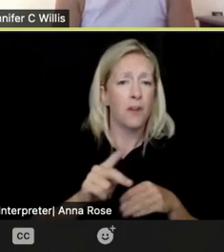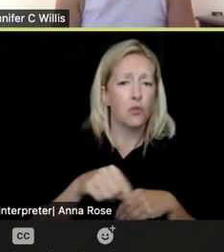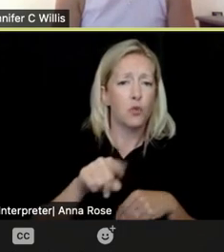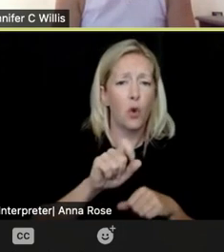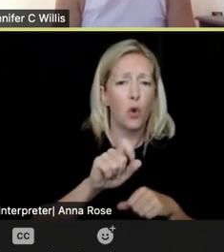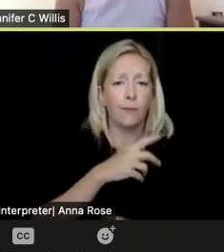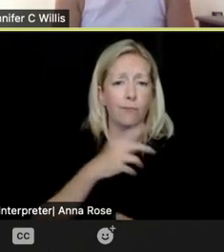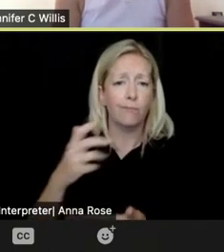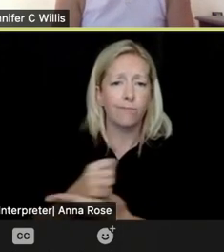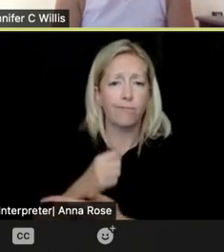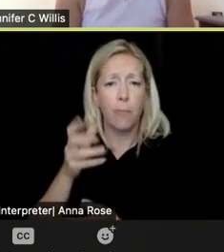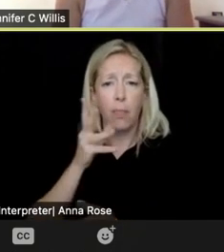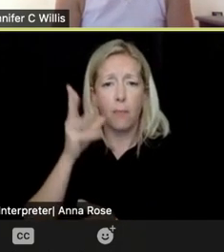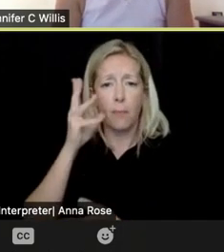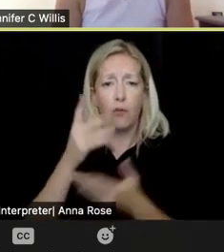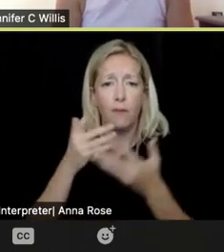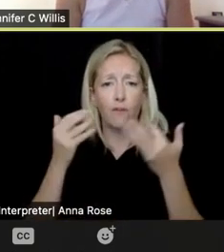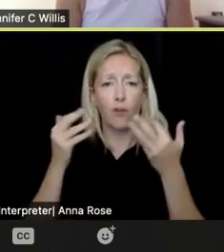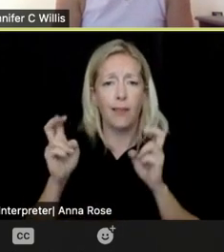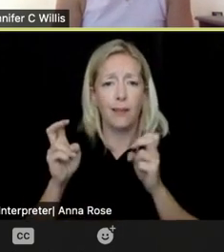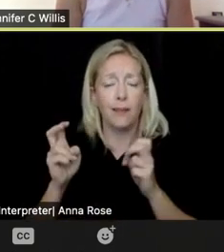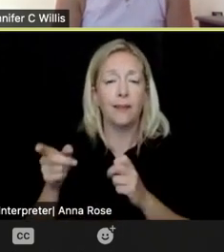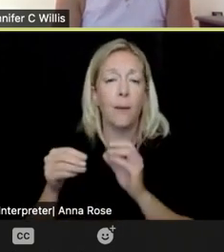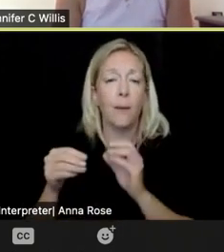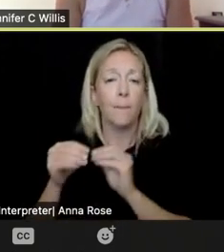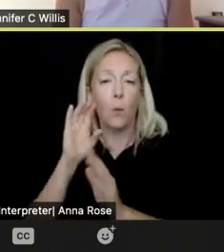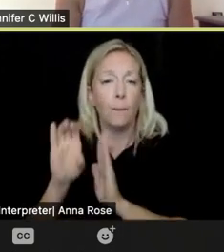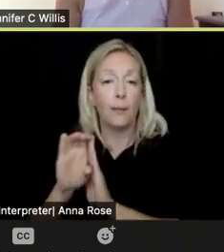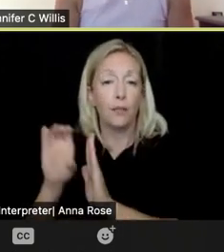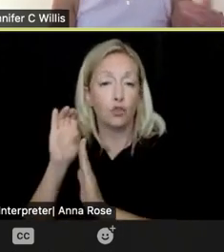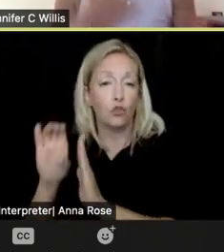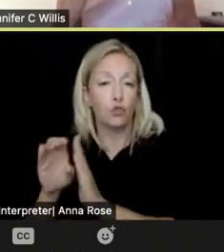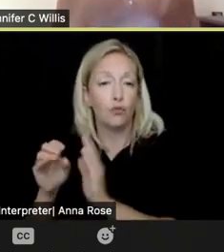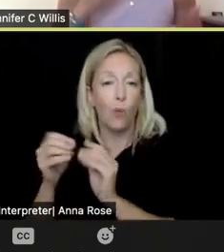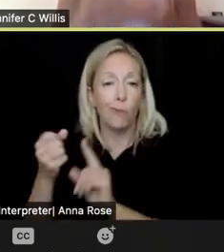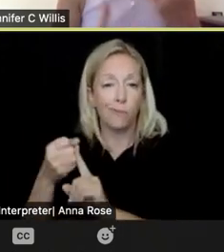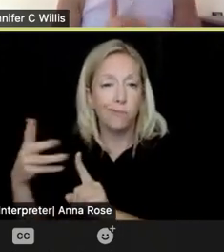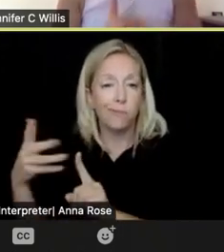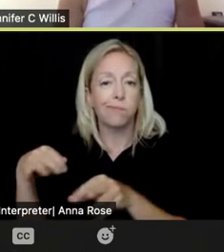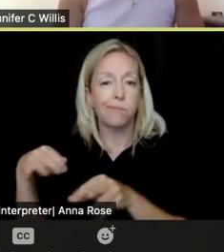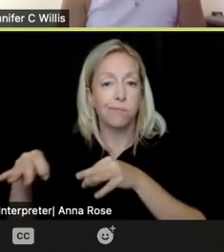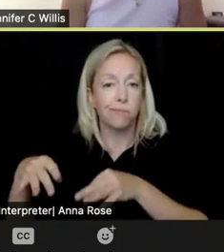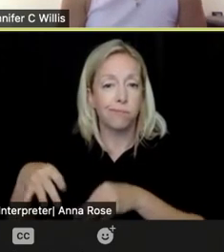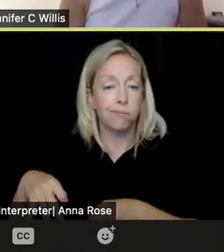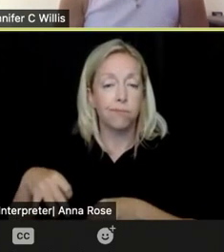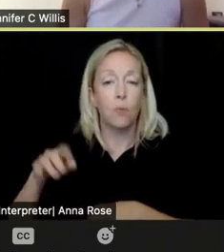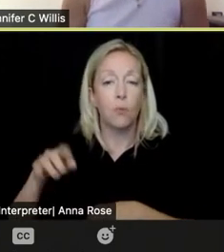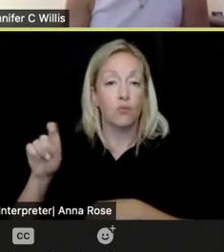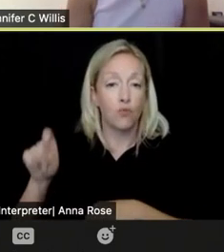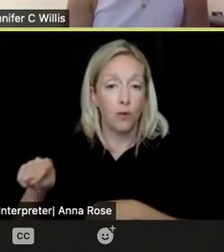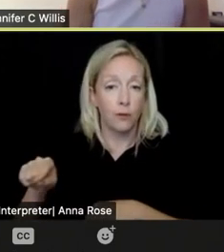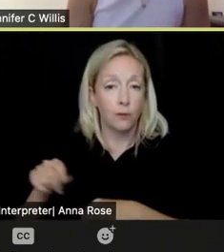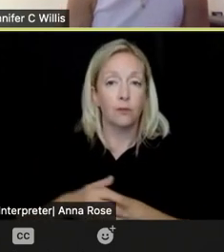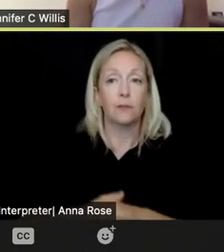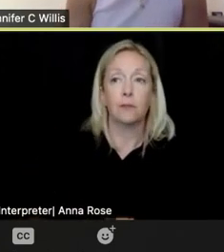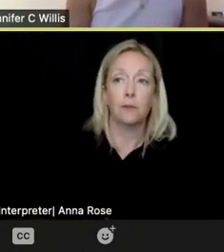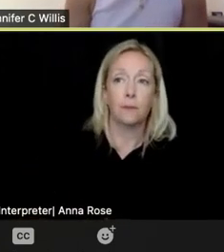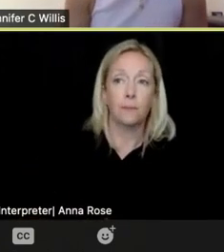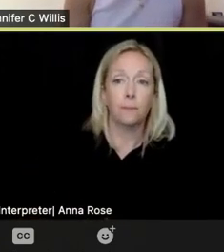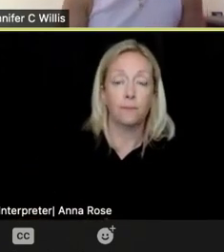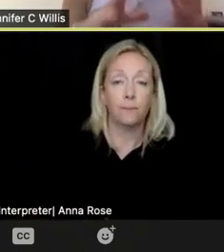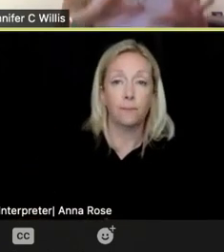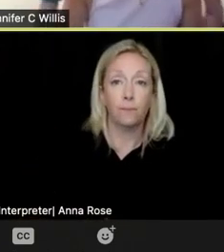pictures, and it really is a self-explanatory kind of walkthrough of the questionnaire. And